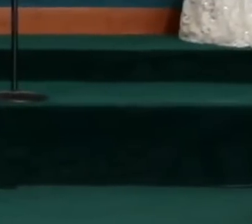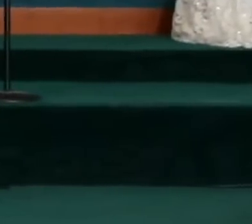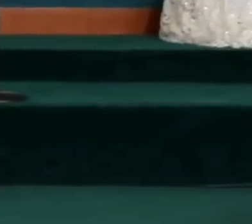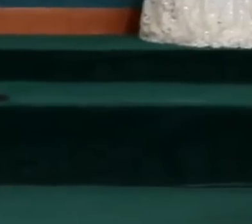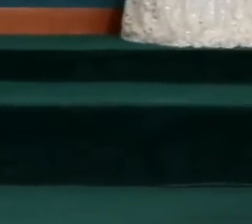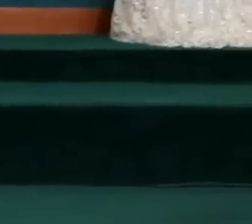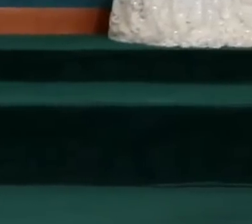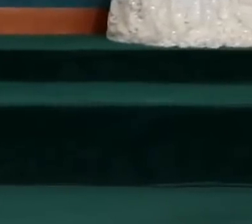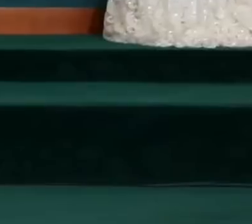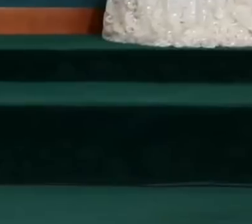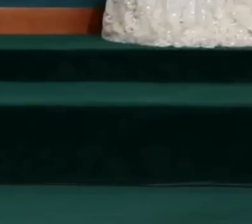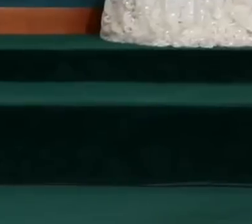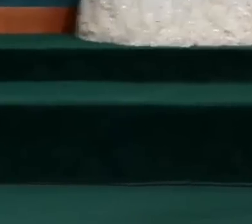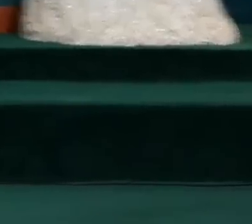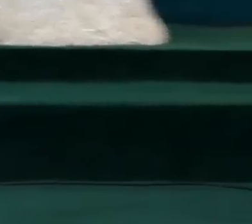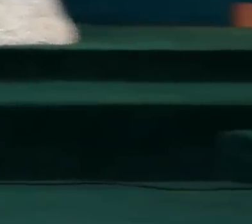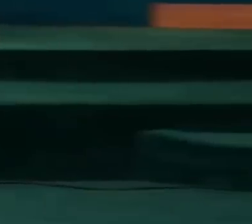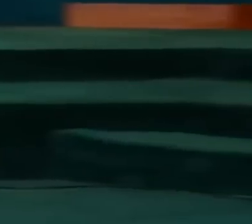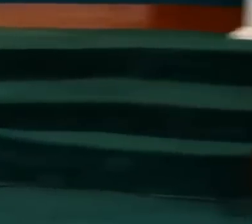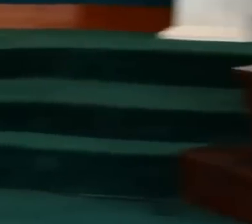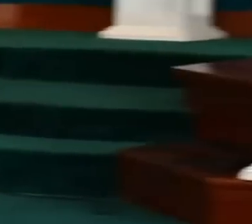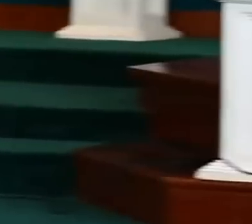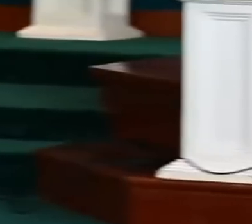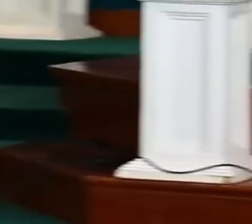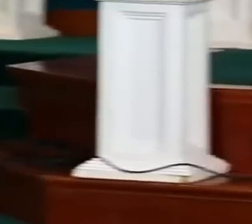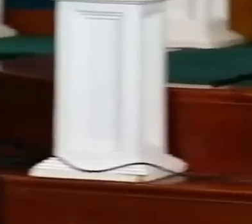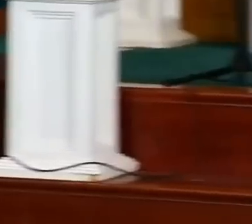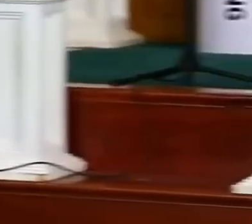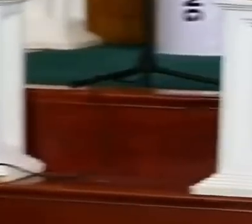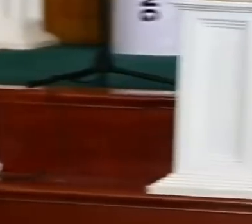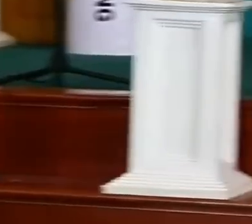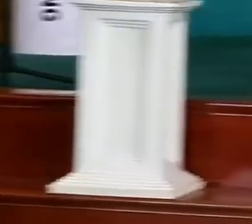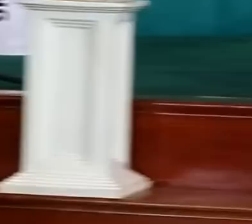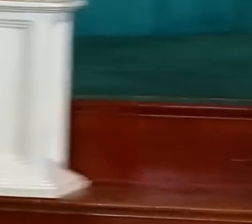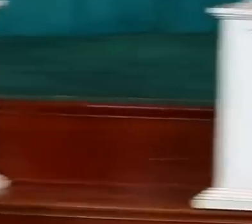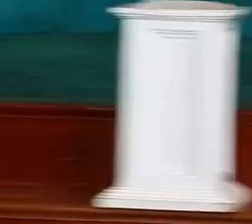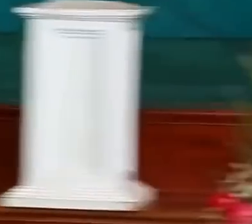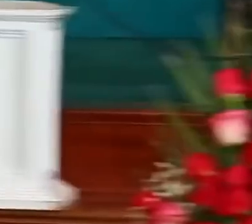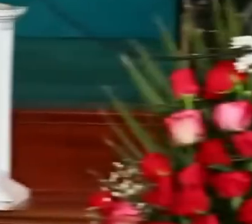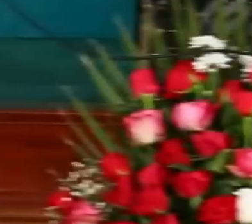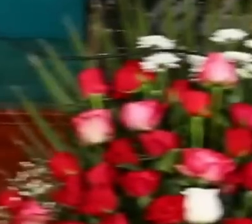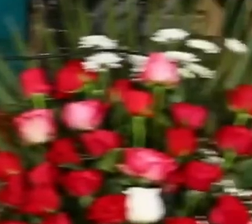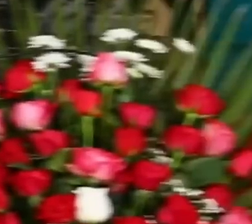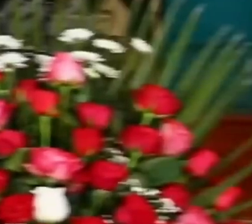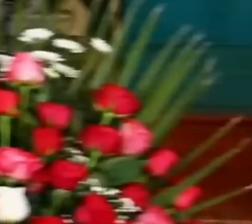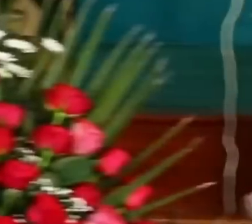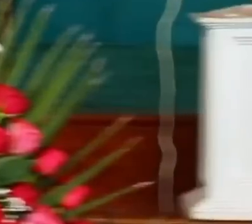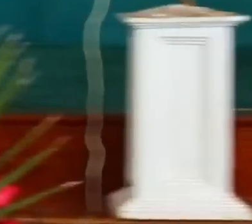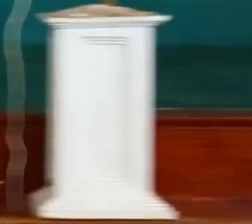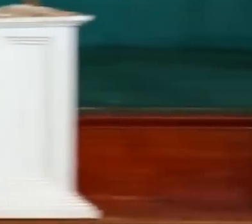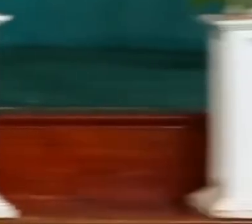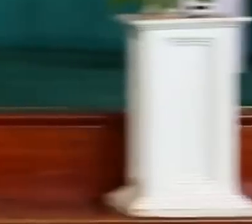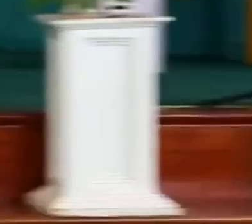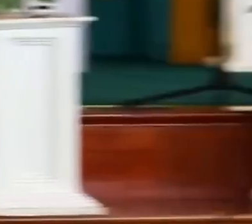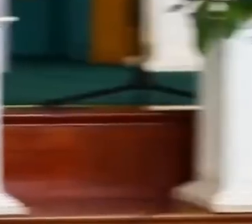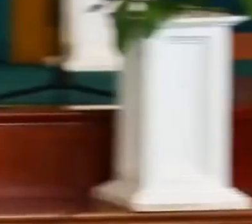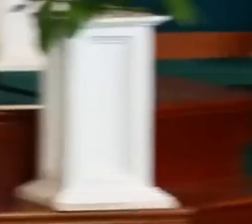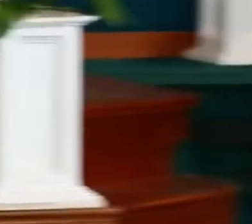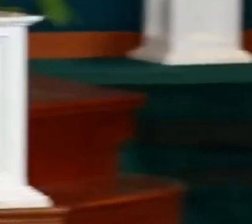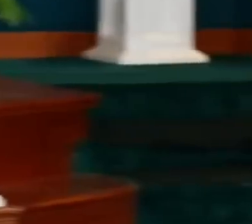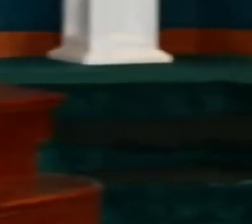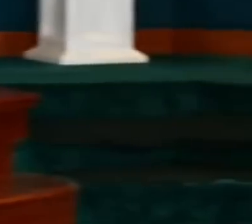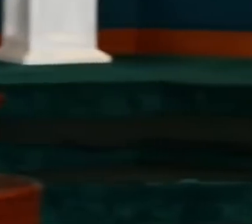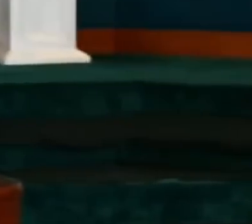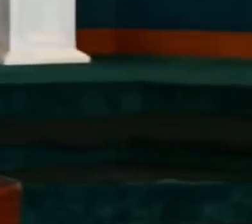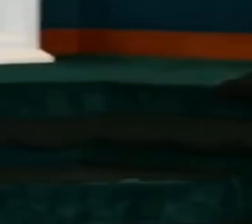qualification. Is the church with me? So John was disappointed and he wept. Verse 5 says, then